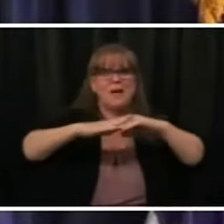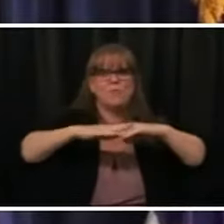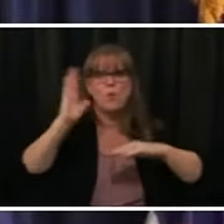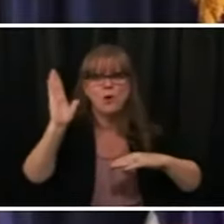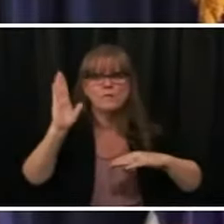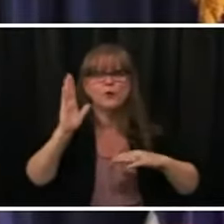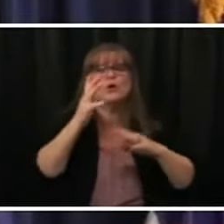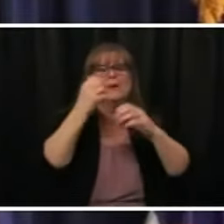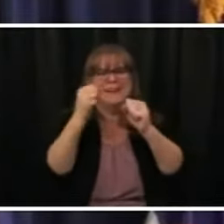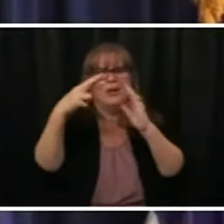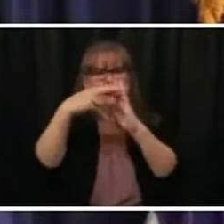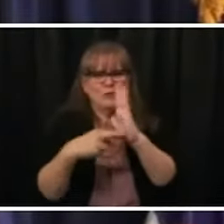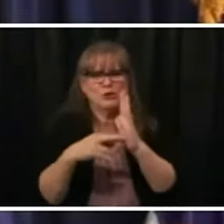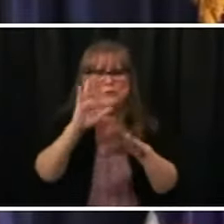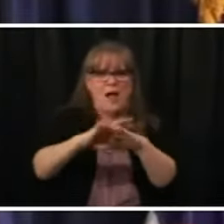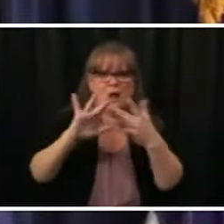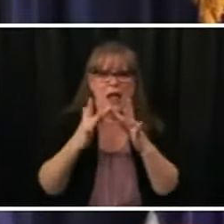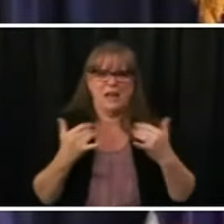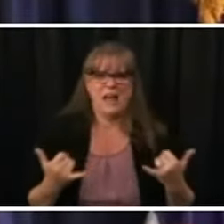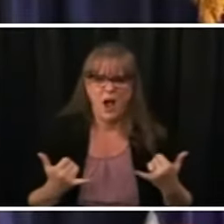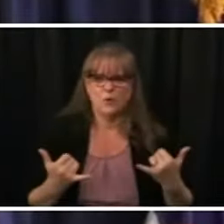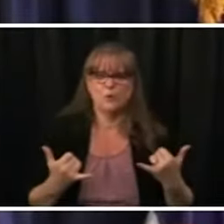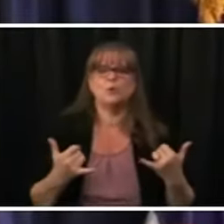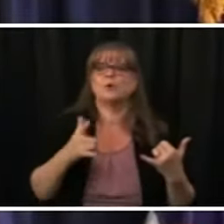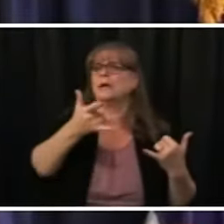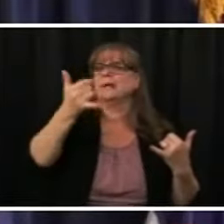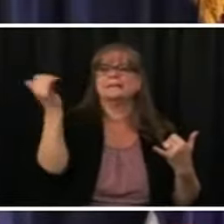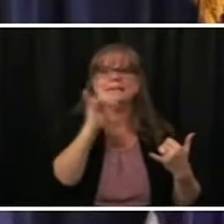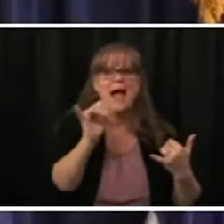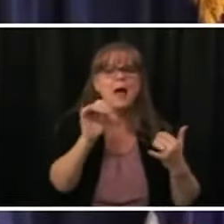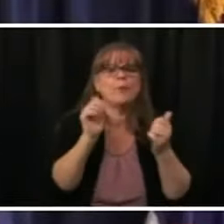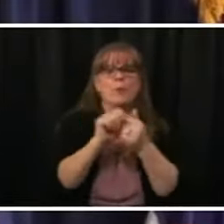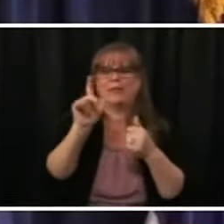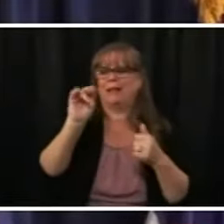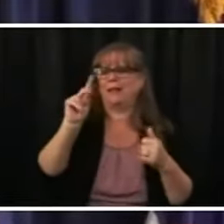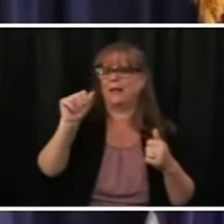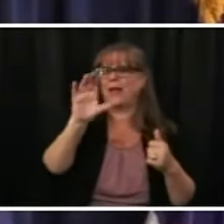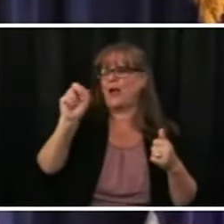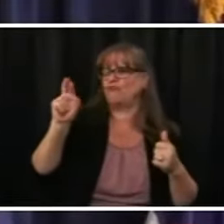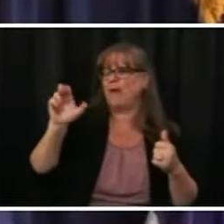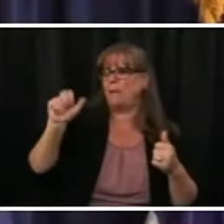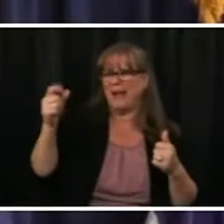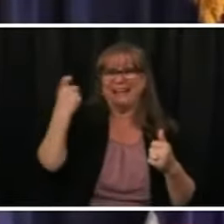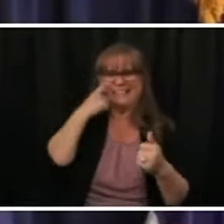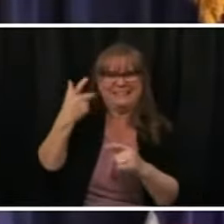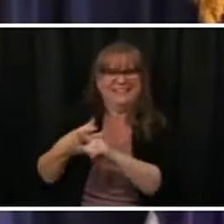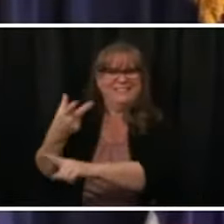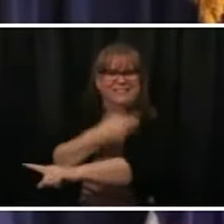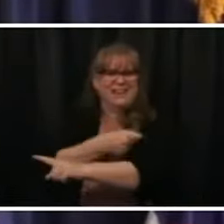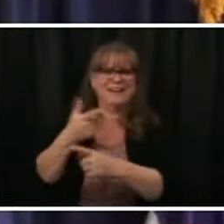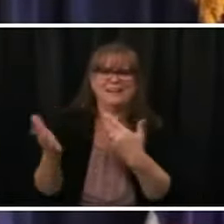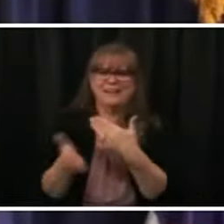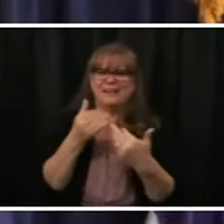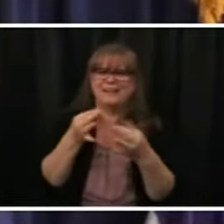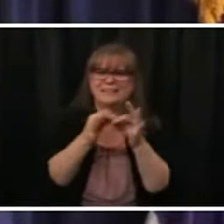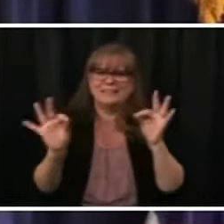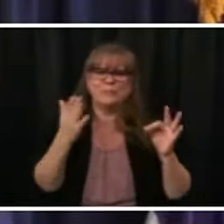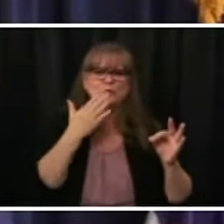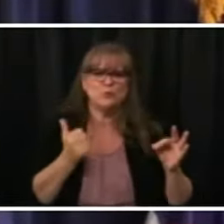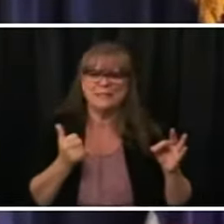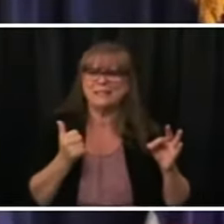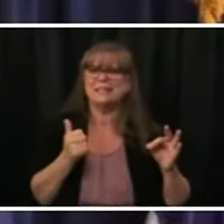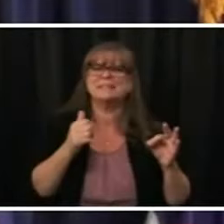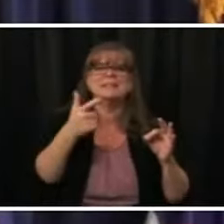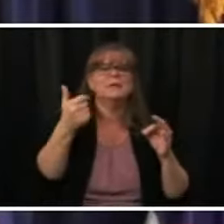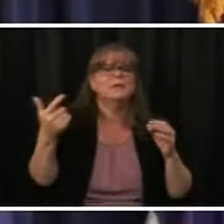and Rebecca, you'll find that it's simple, it's easy, it's almost entirely painless, and it will allow you to get your lives back